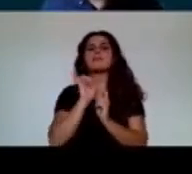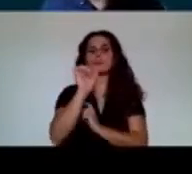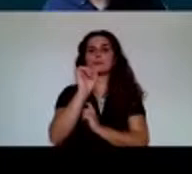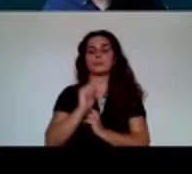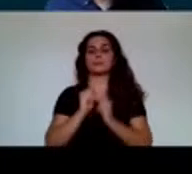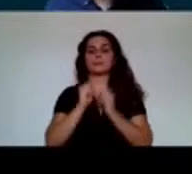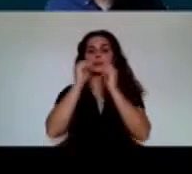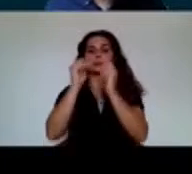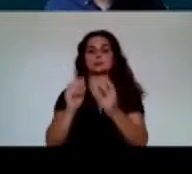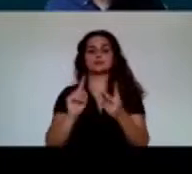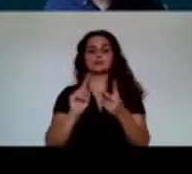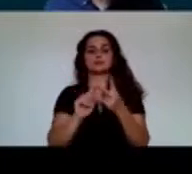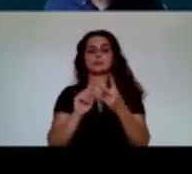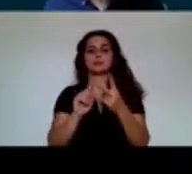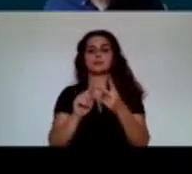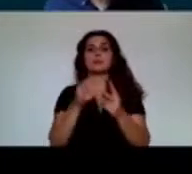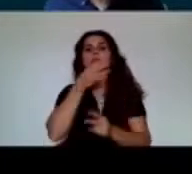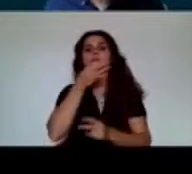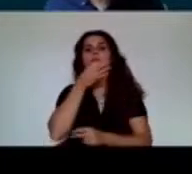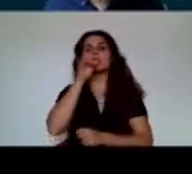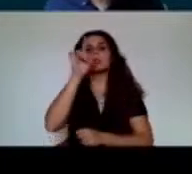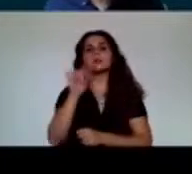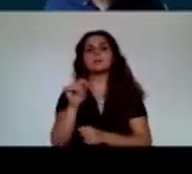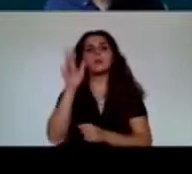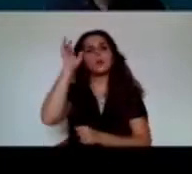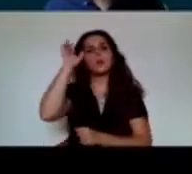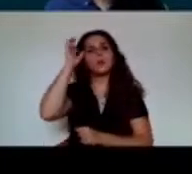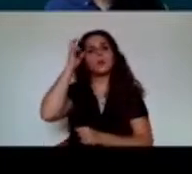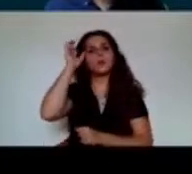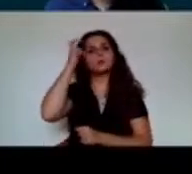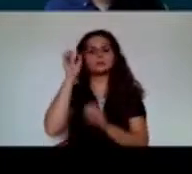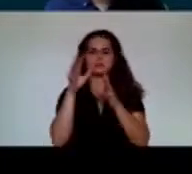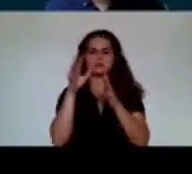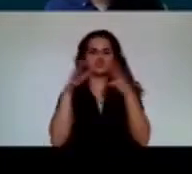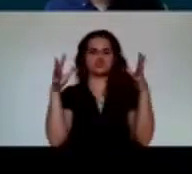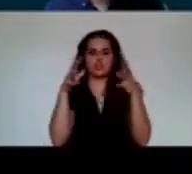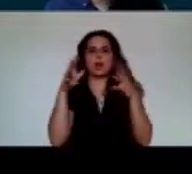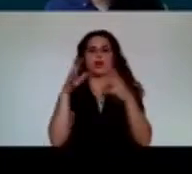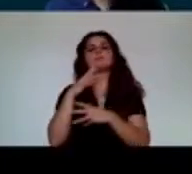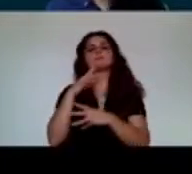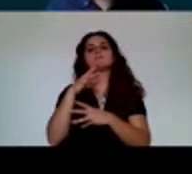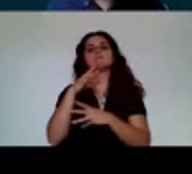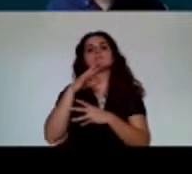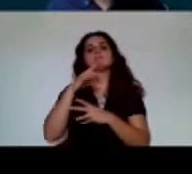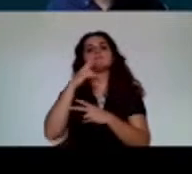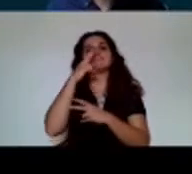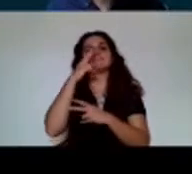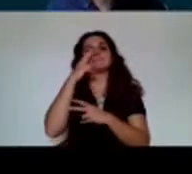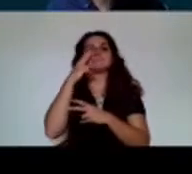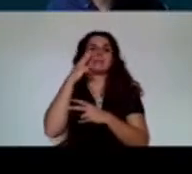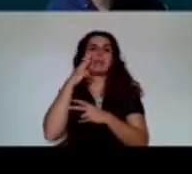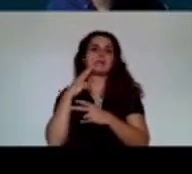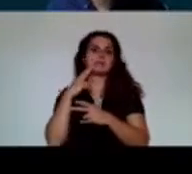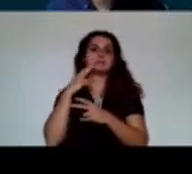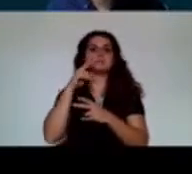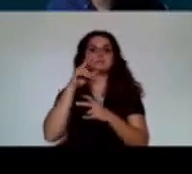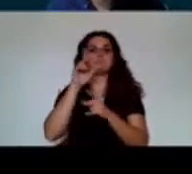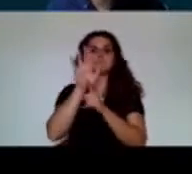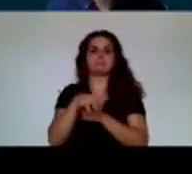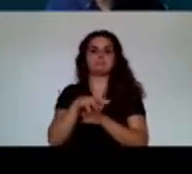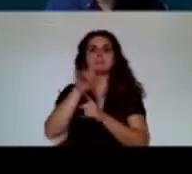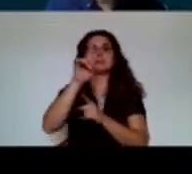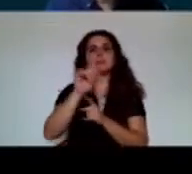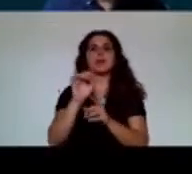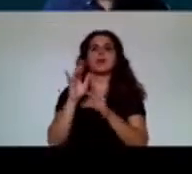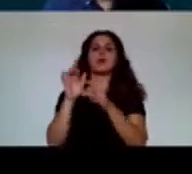will move to talk a little bit about the concept, the central concept of racism and other related